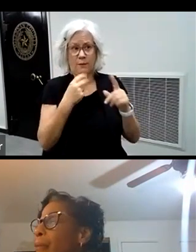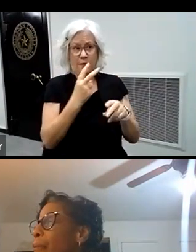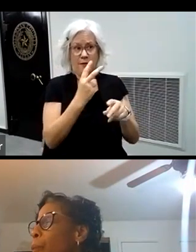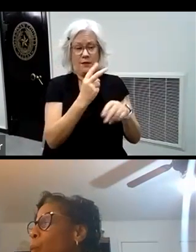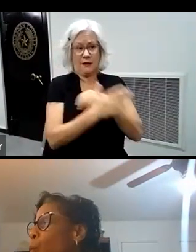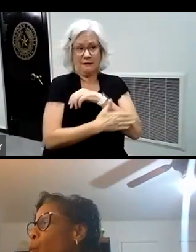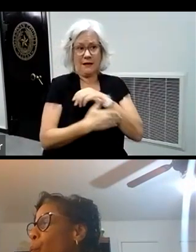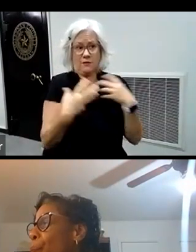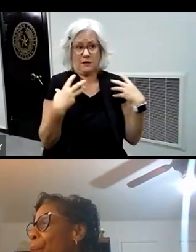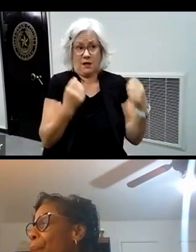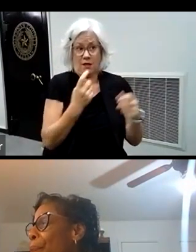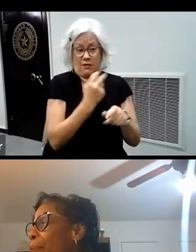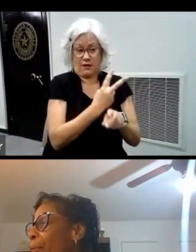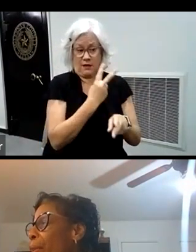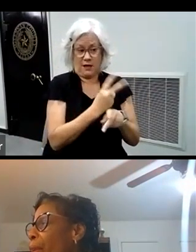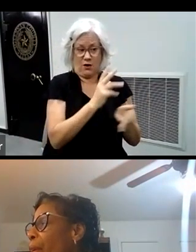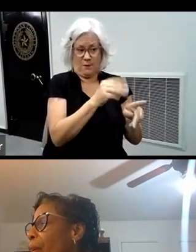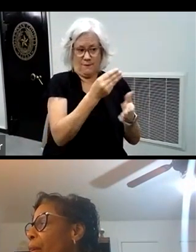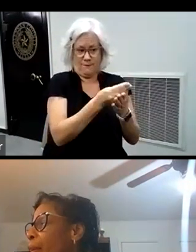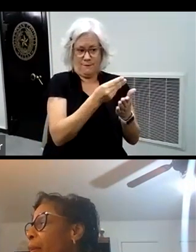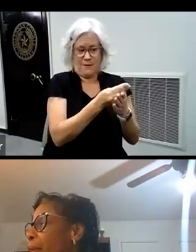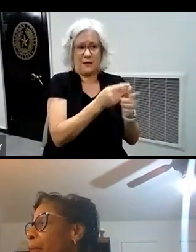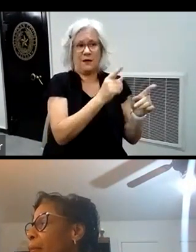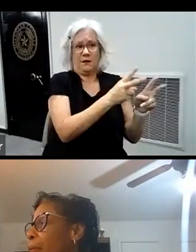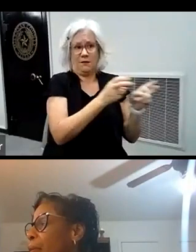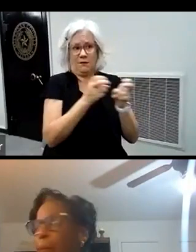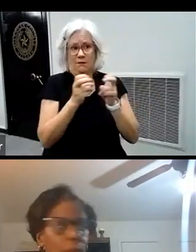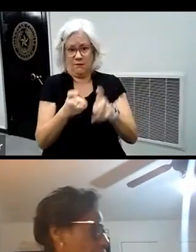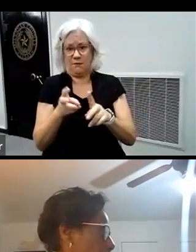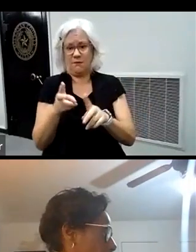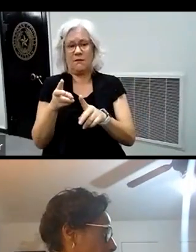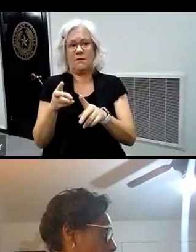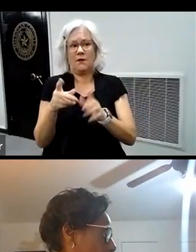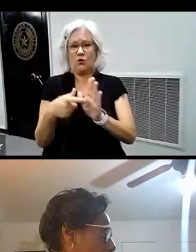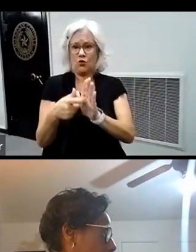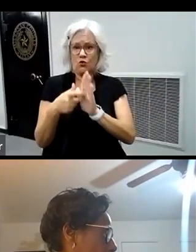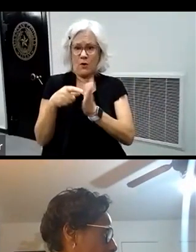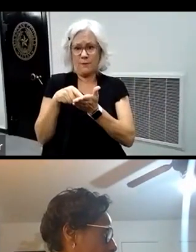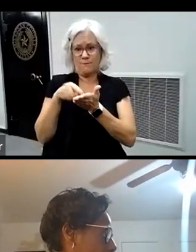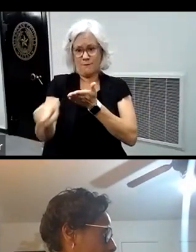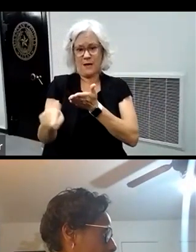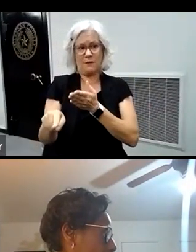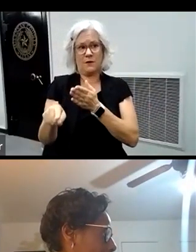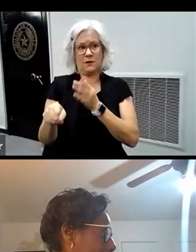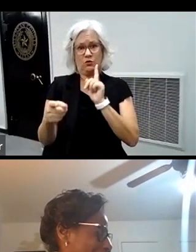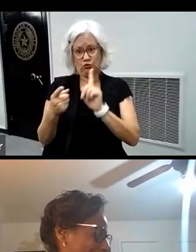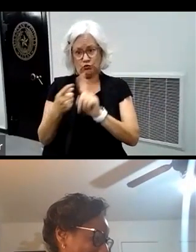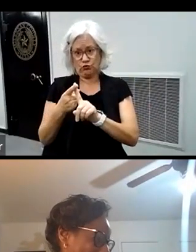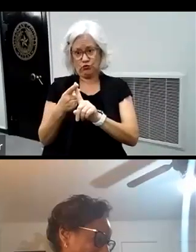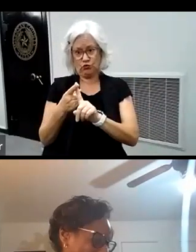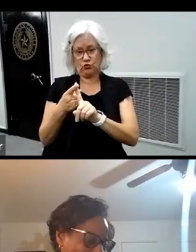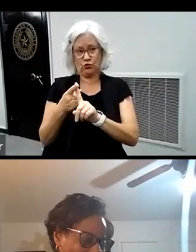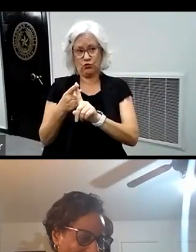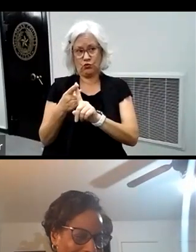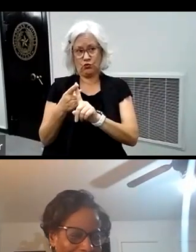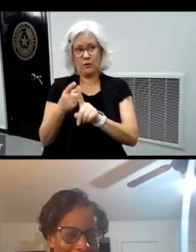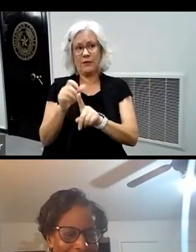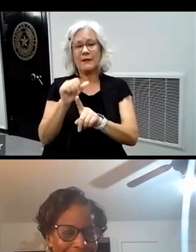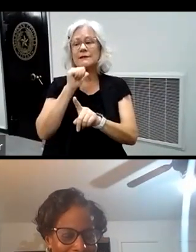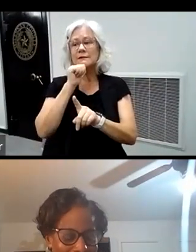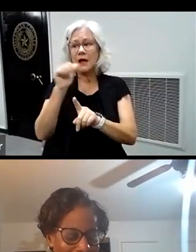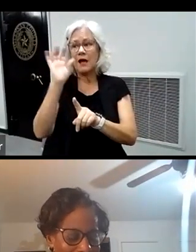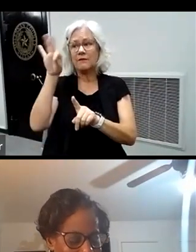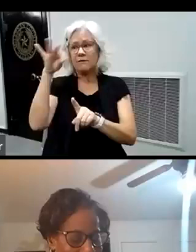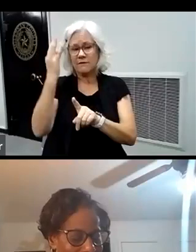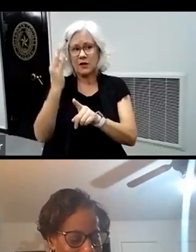provider participation fund mandatory payments to provide the non-federal share